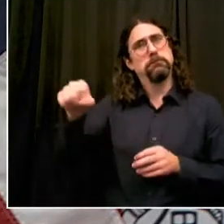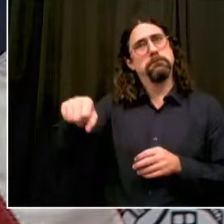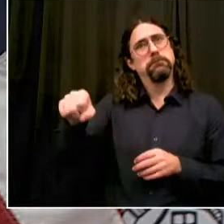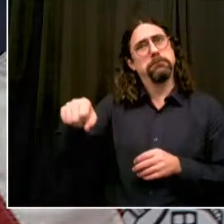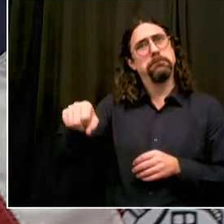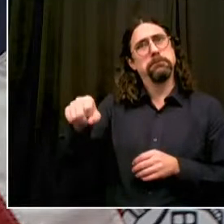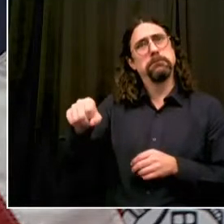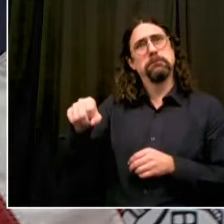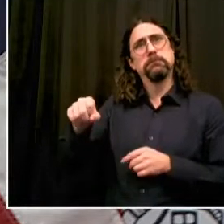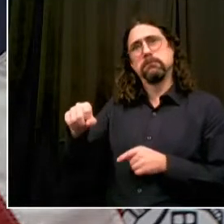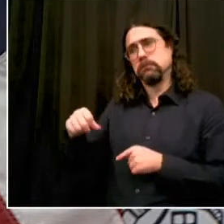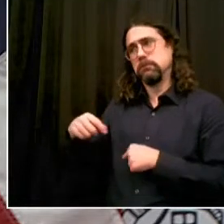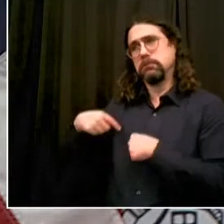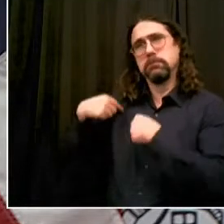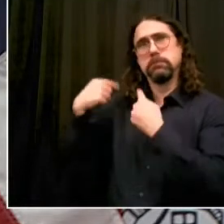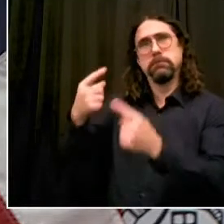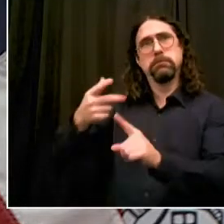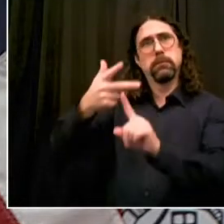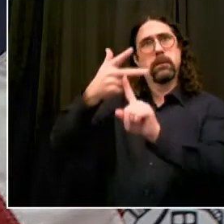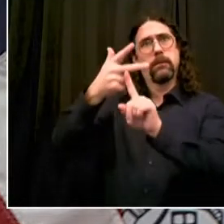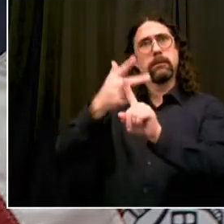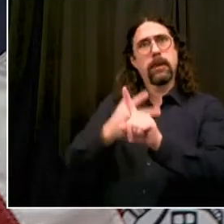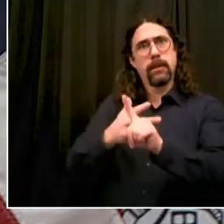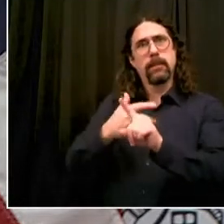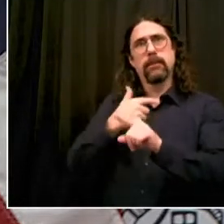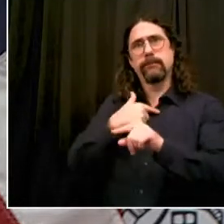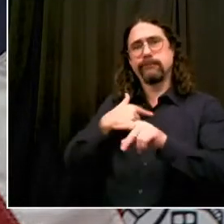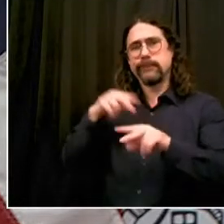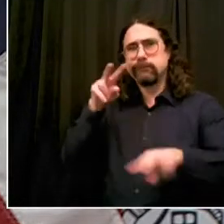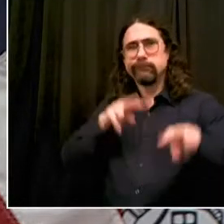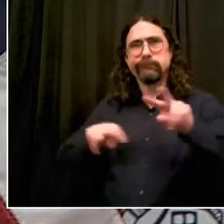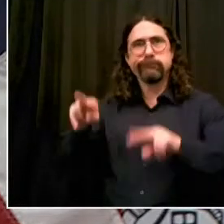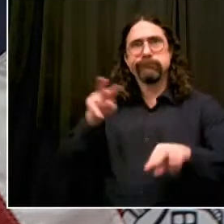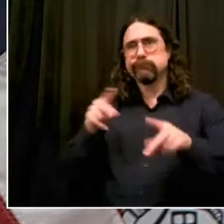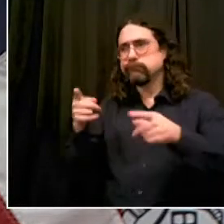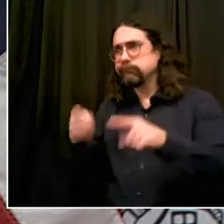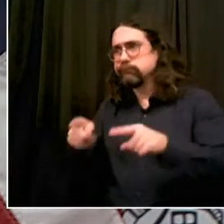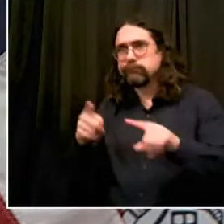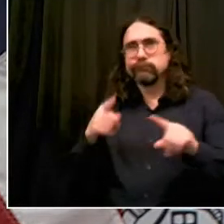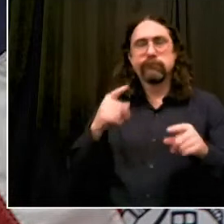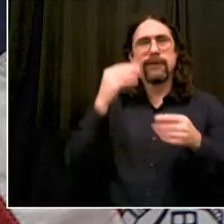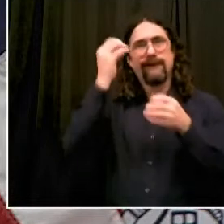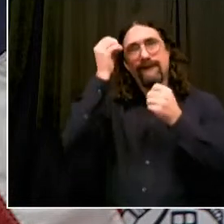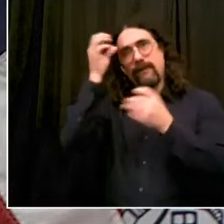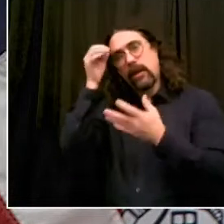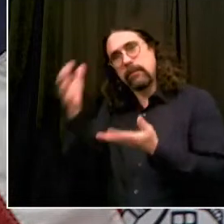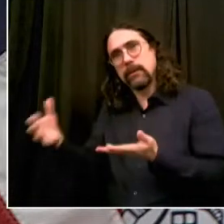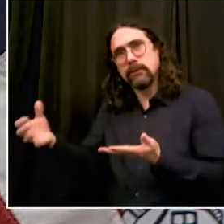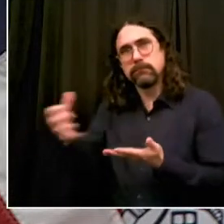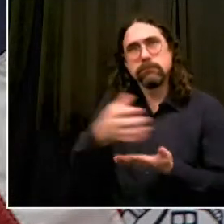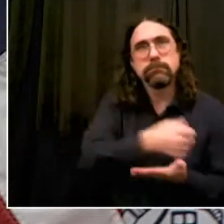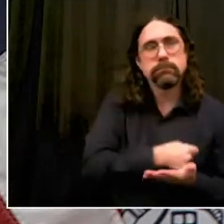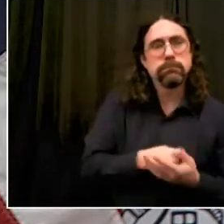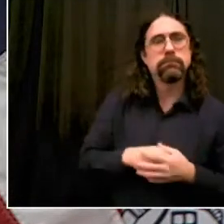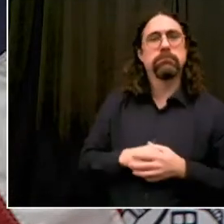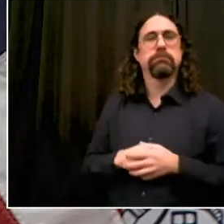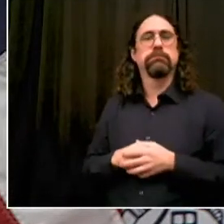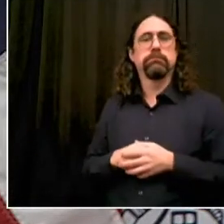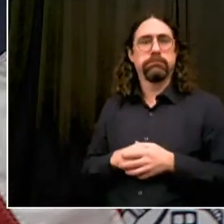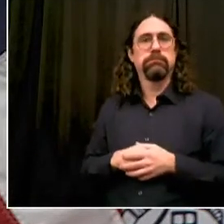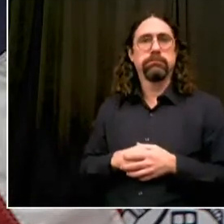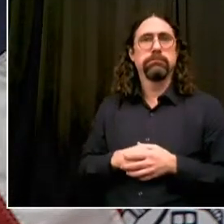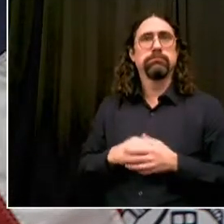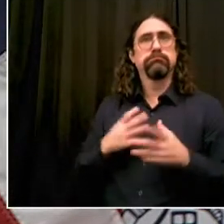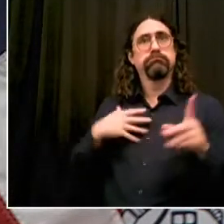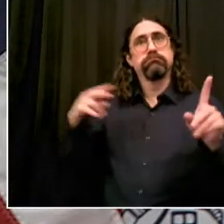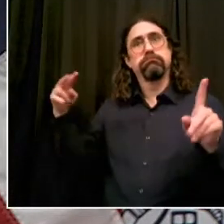combination of all the safety measures in the schools, plus the Situation Room, and then the determination that with additional testing, that